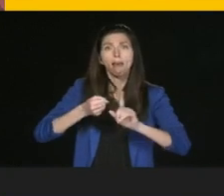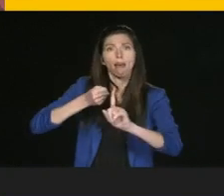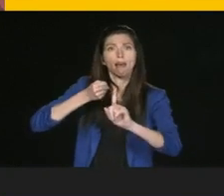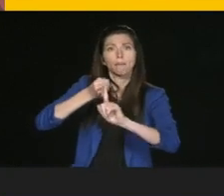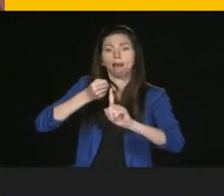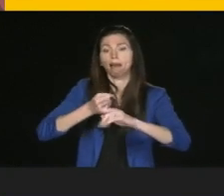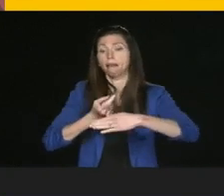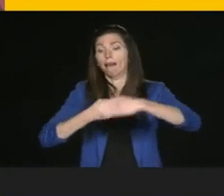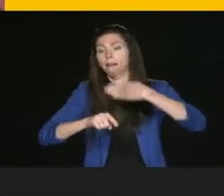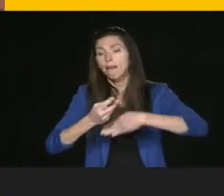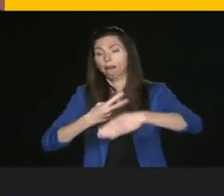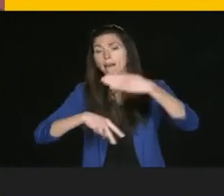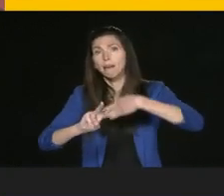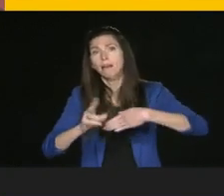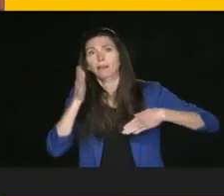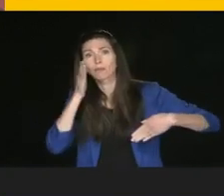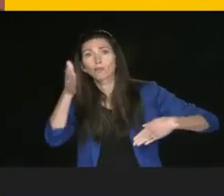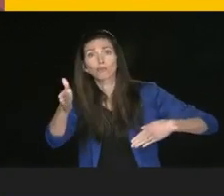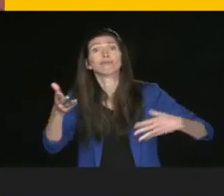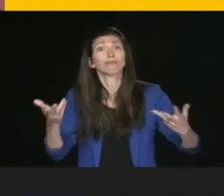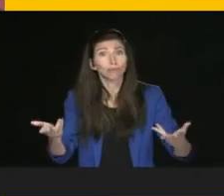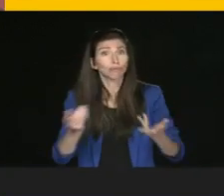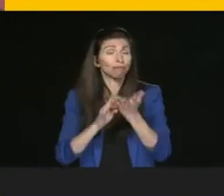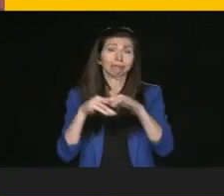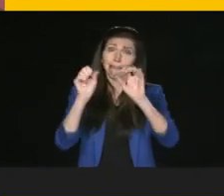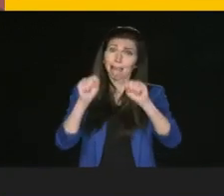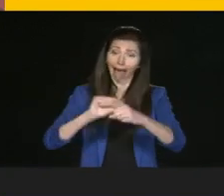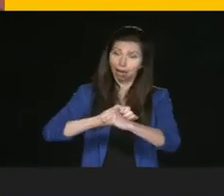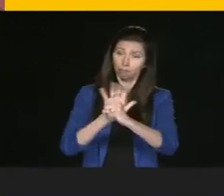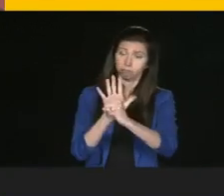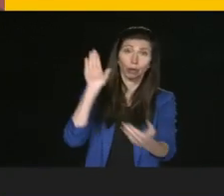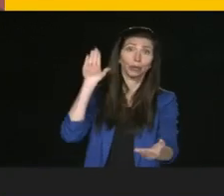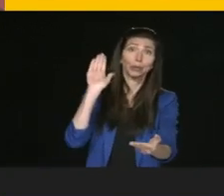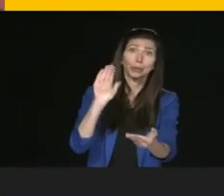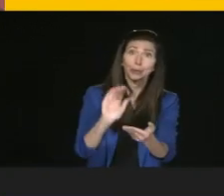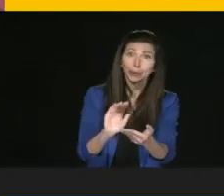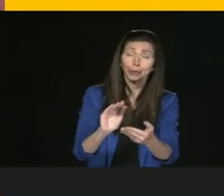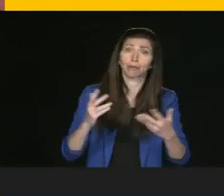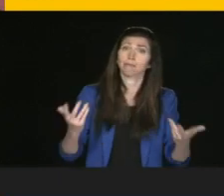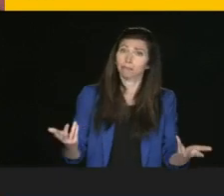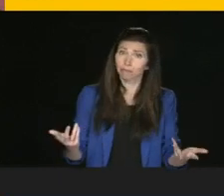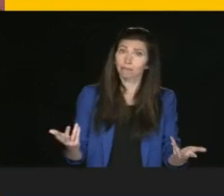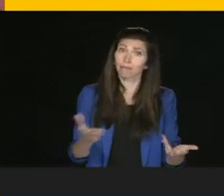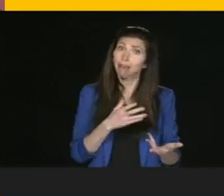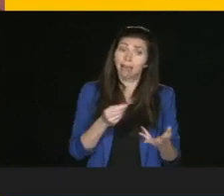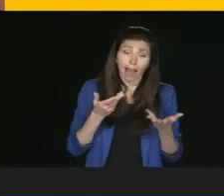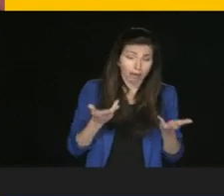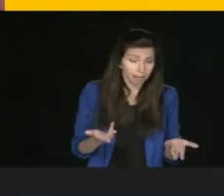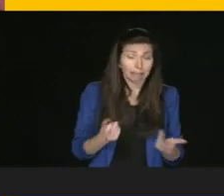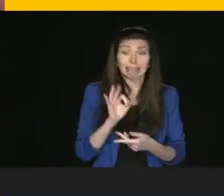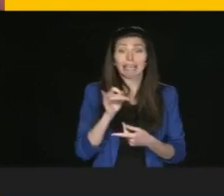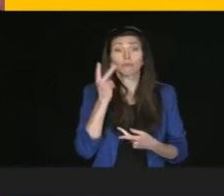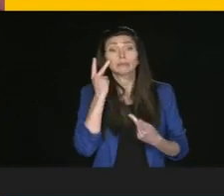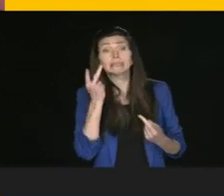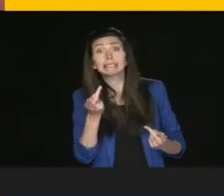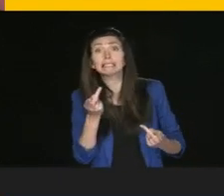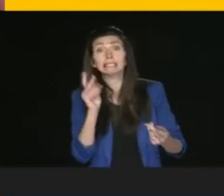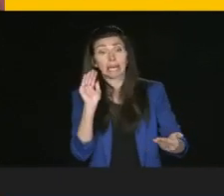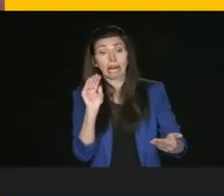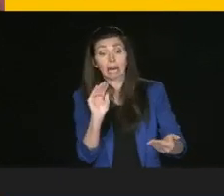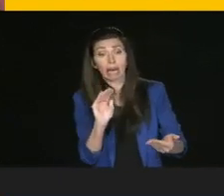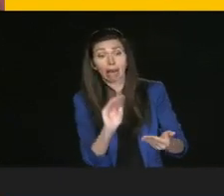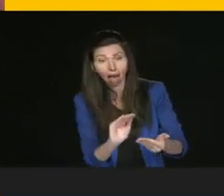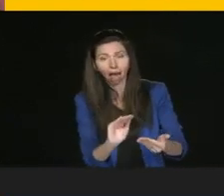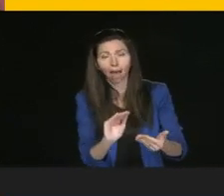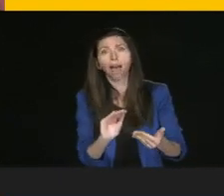determine just how soon we can readjust our public health measures to a new normal. What